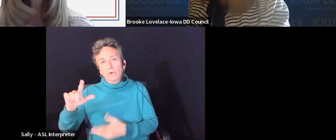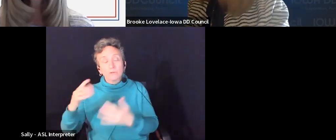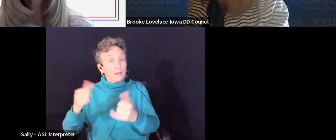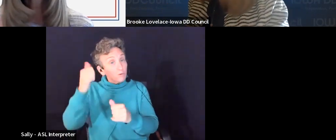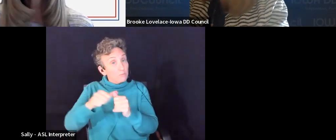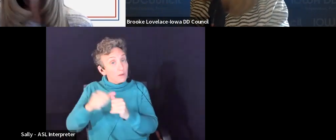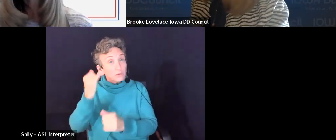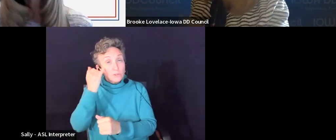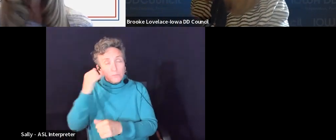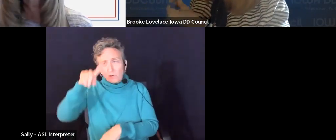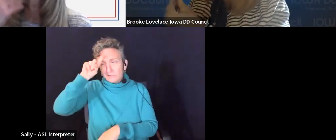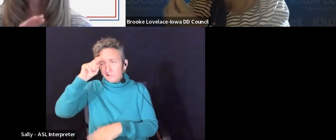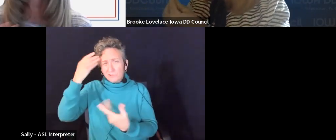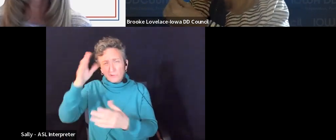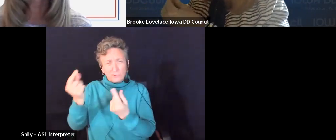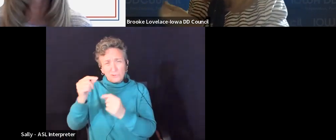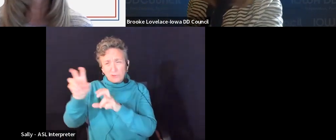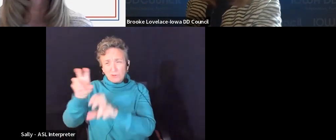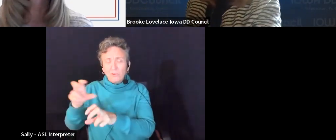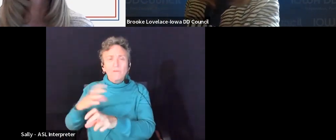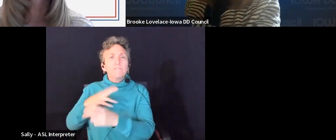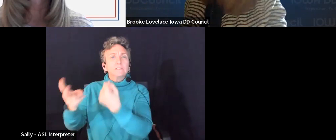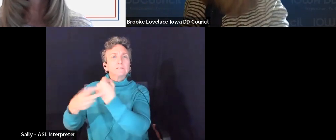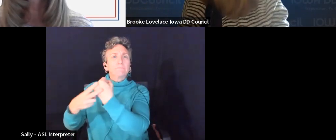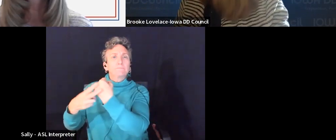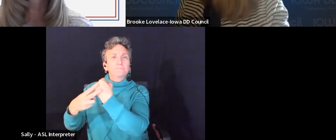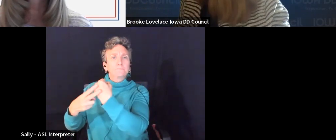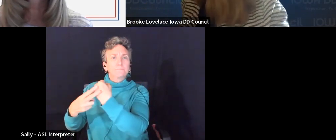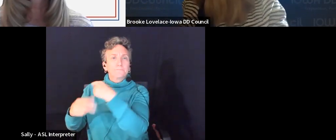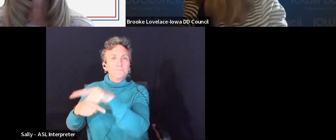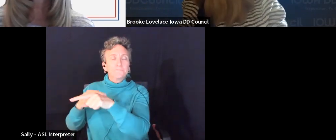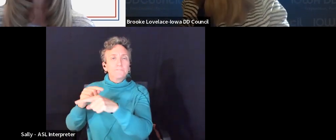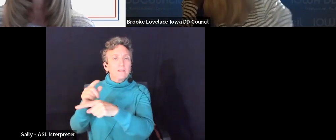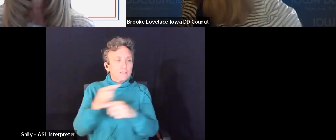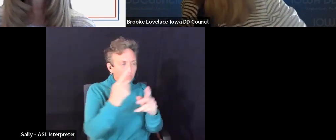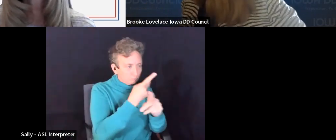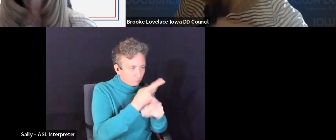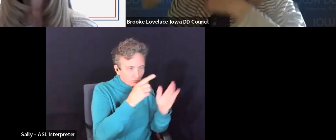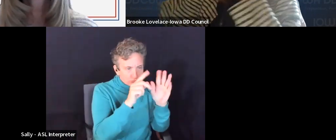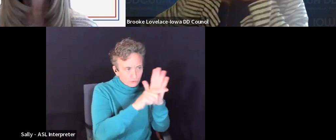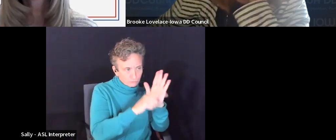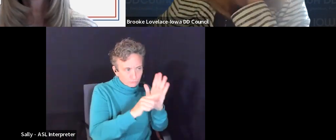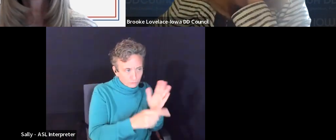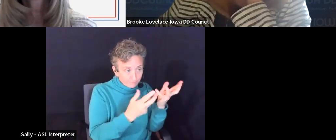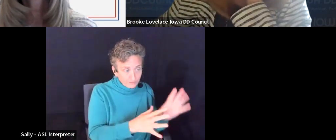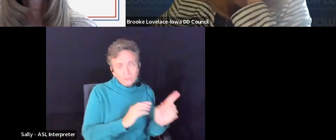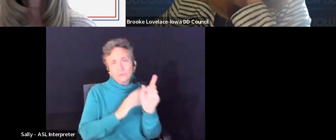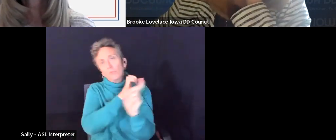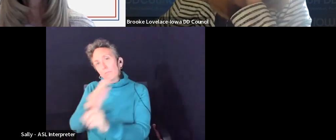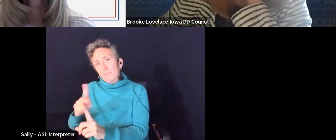enrollment and go back to it later. So just because you don't have, all of this information at the time, you're able to get